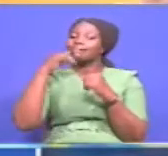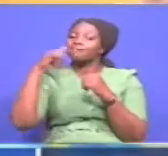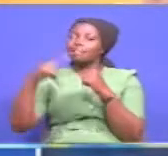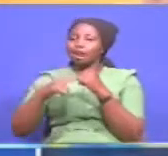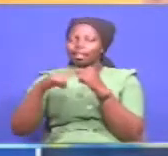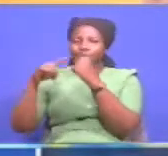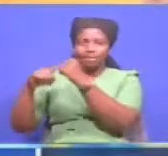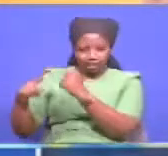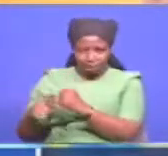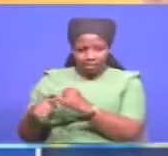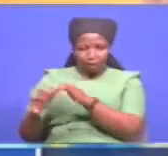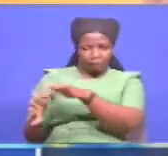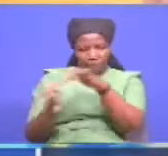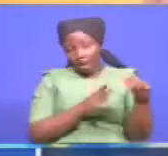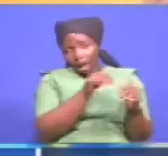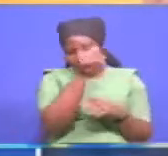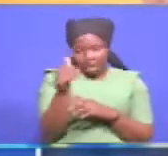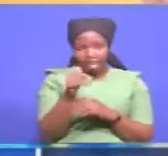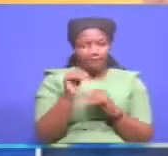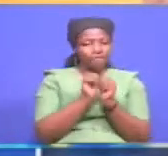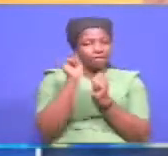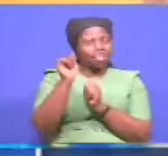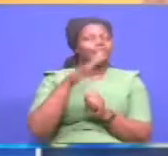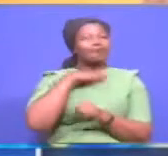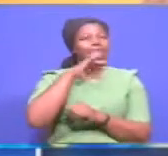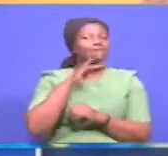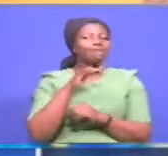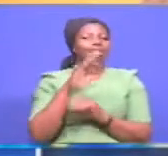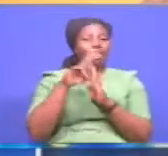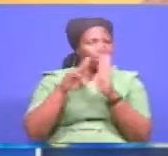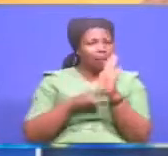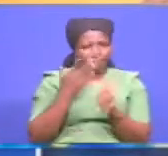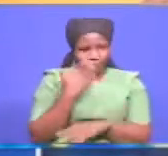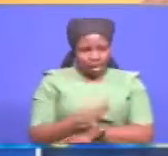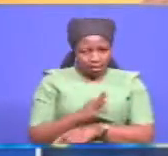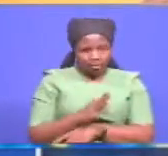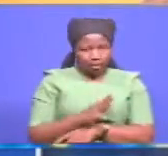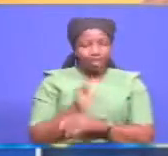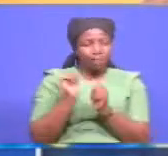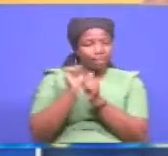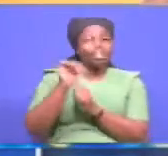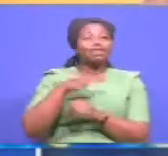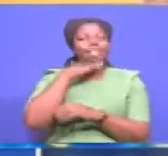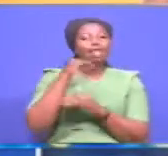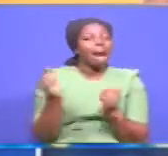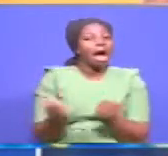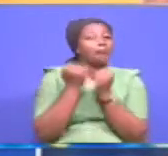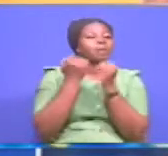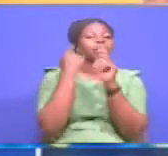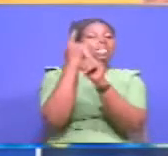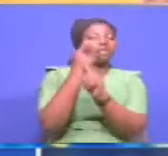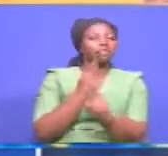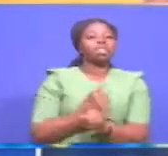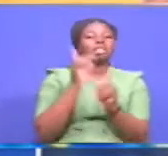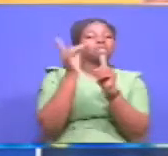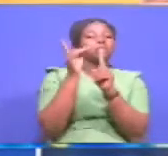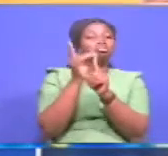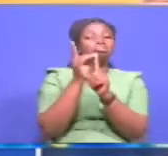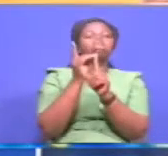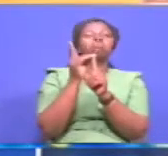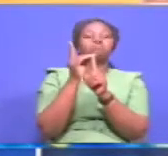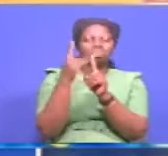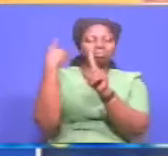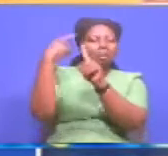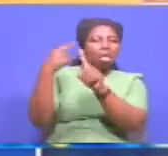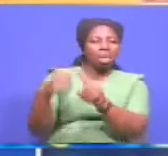162,666. Another 15 deaths have been recorded. The 15 deaths having occurred on diverse dates to push the number of